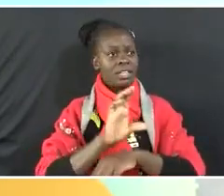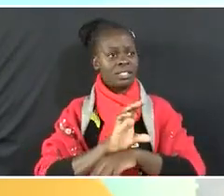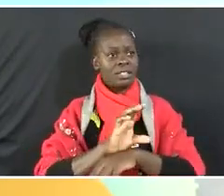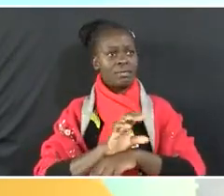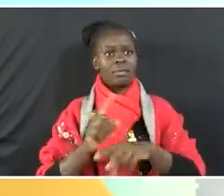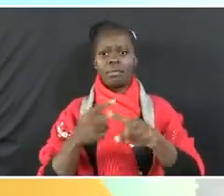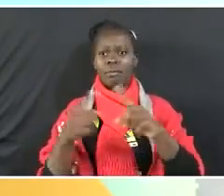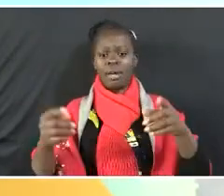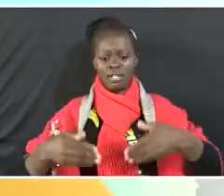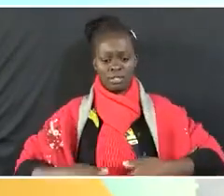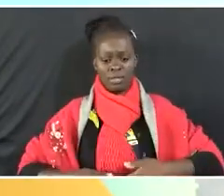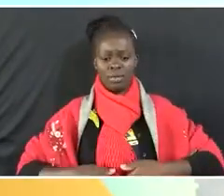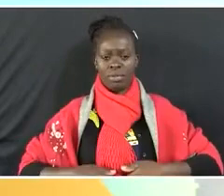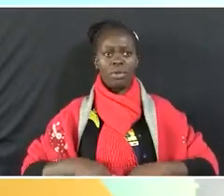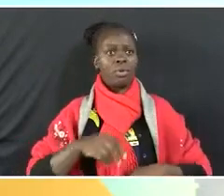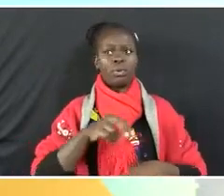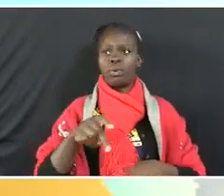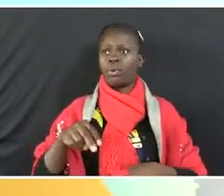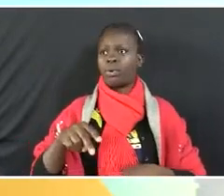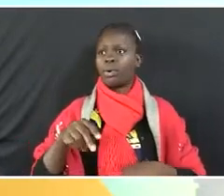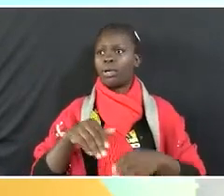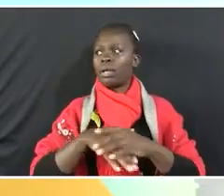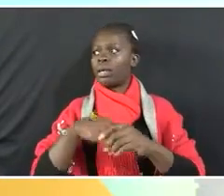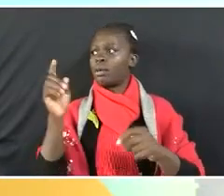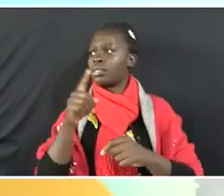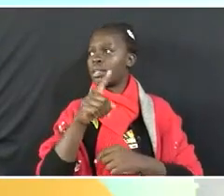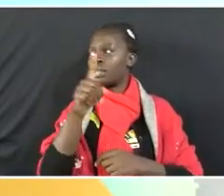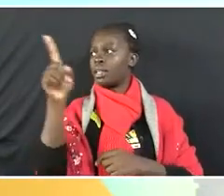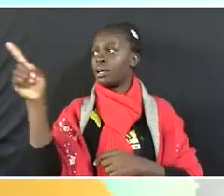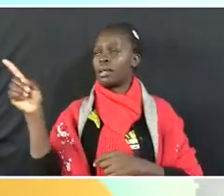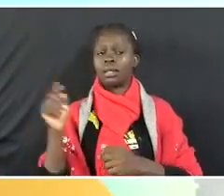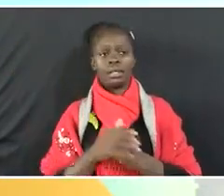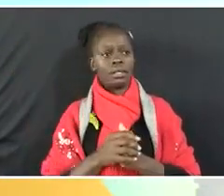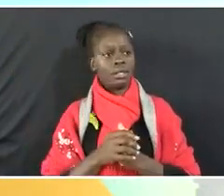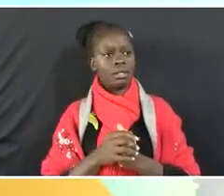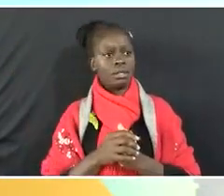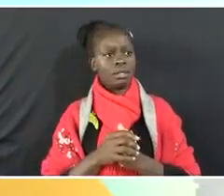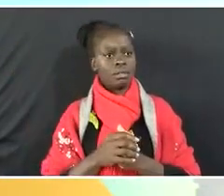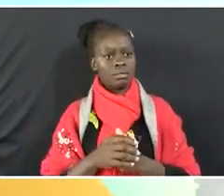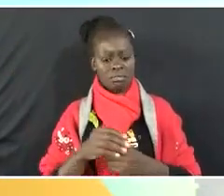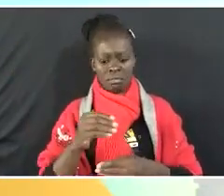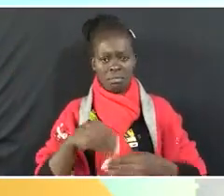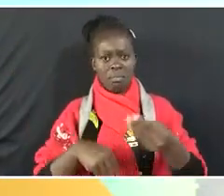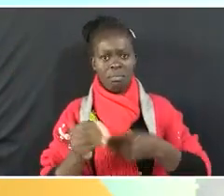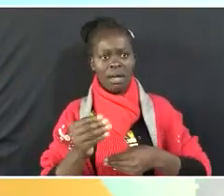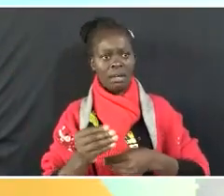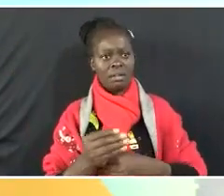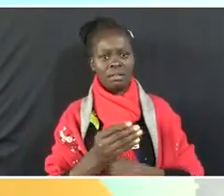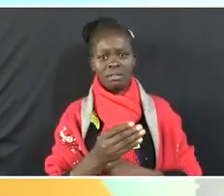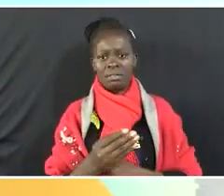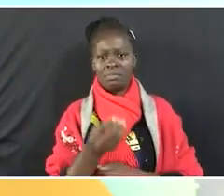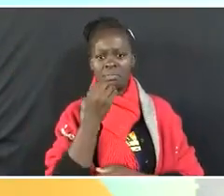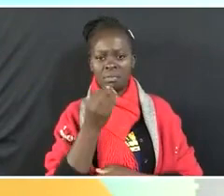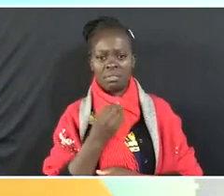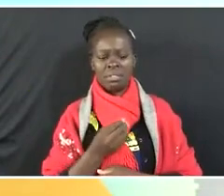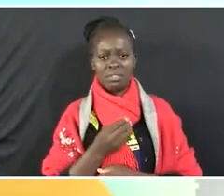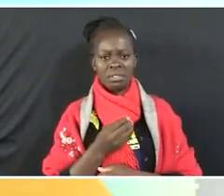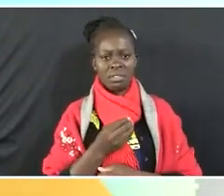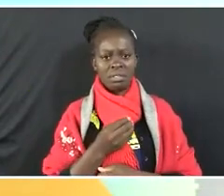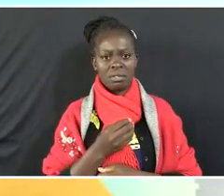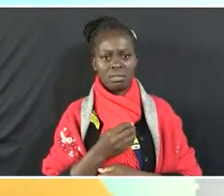here, socializing and going to buy some smoky buns and such things. What are those?